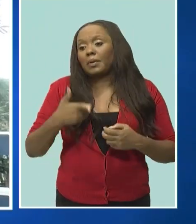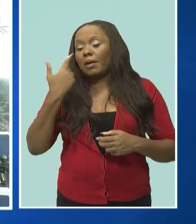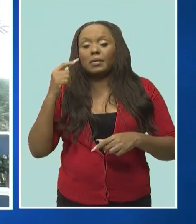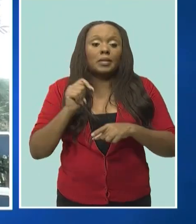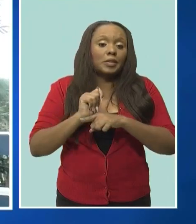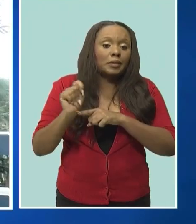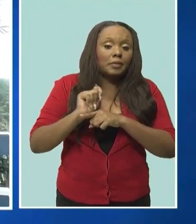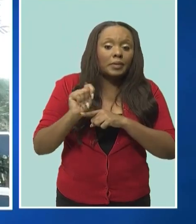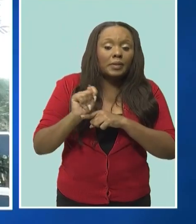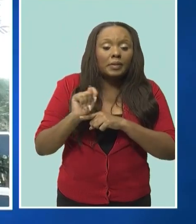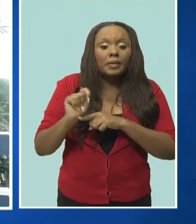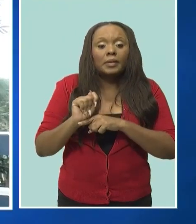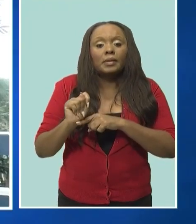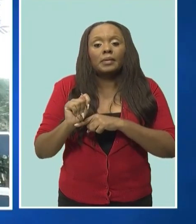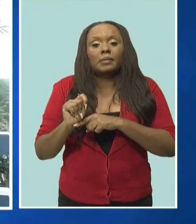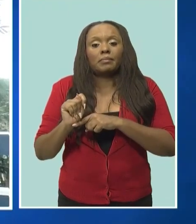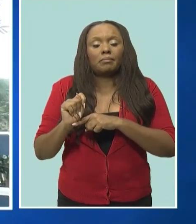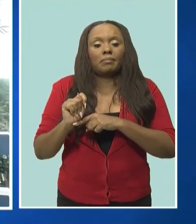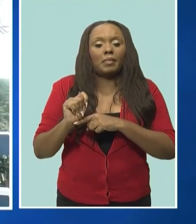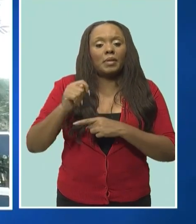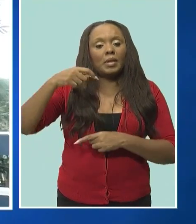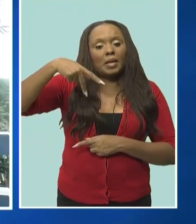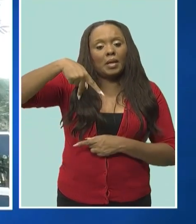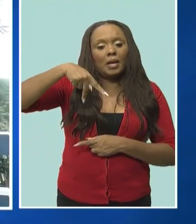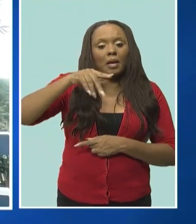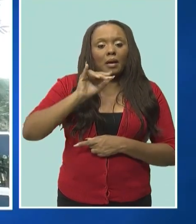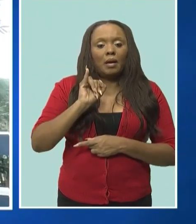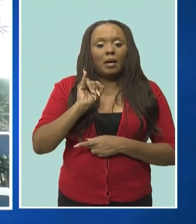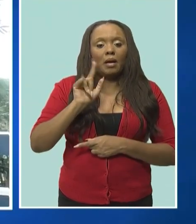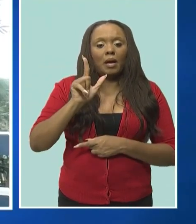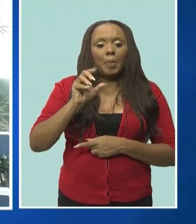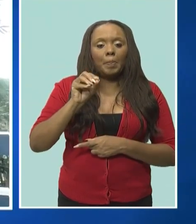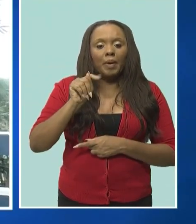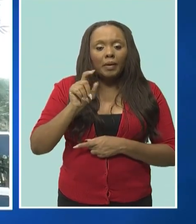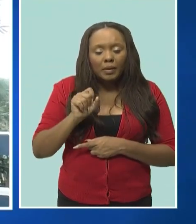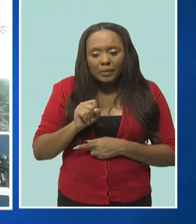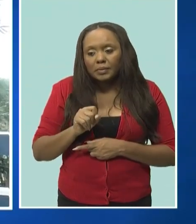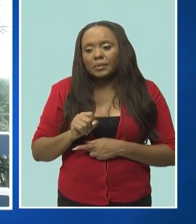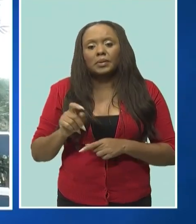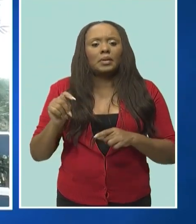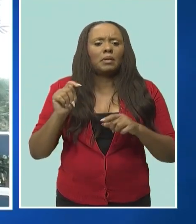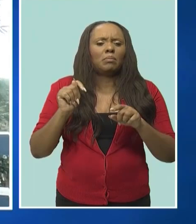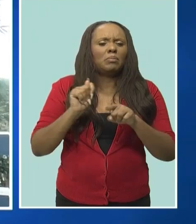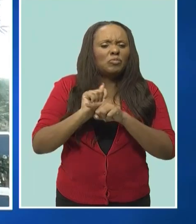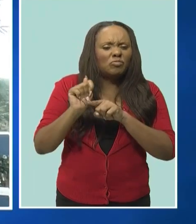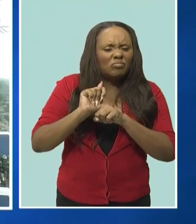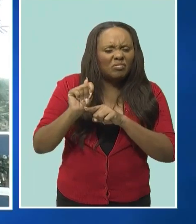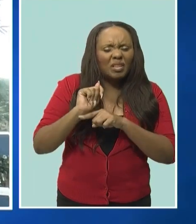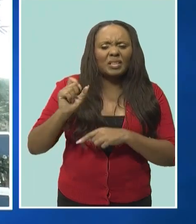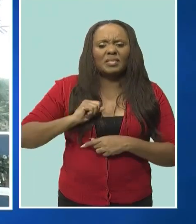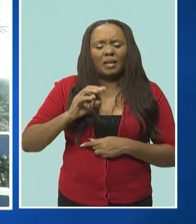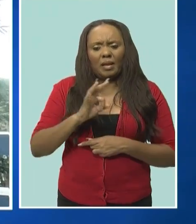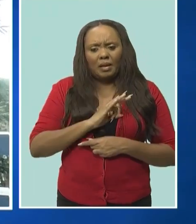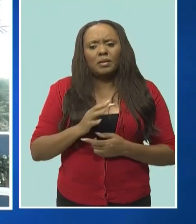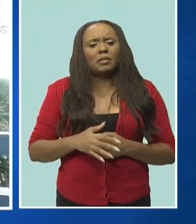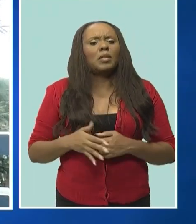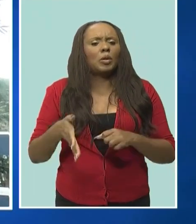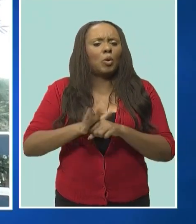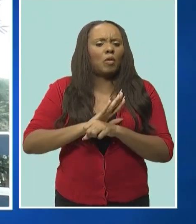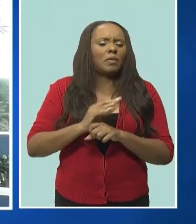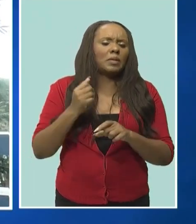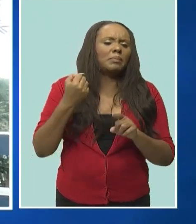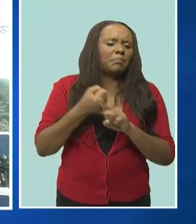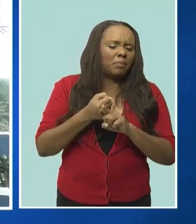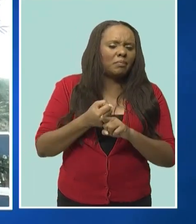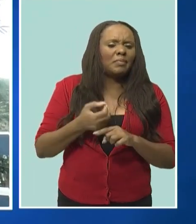pilots, they have capacity issues, and so on. And so for them, coming out of COVID is also very difficult. But I think